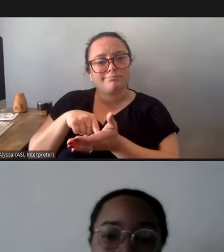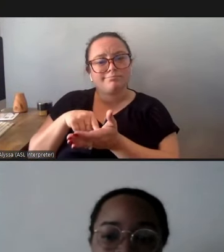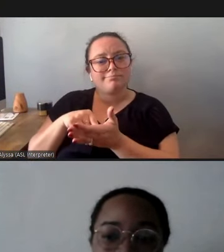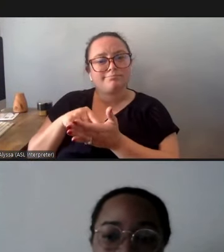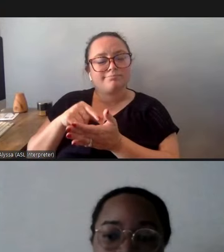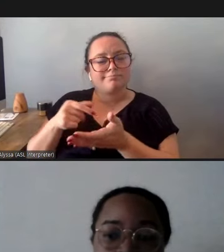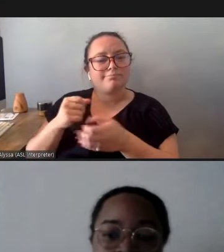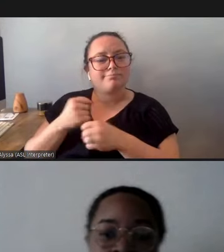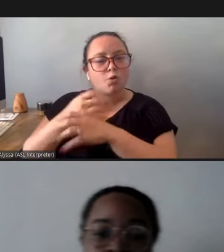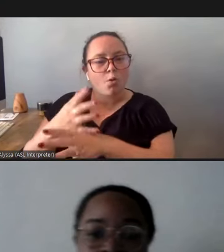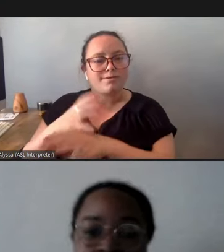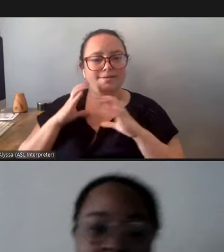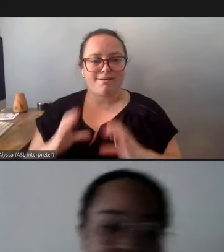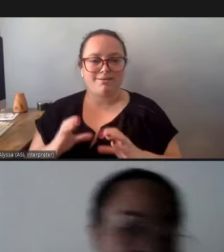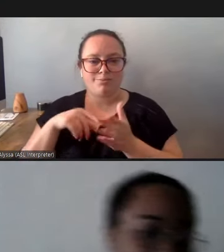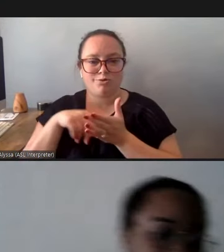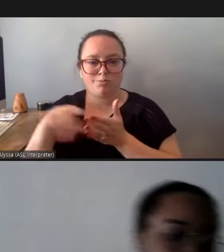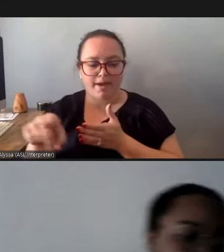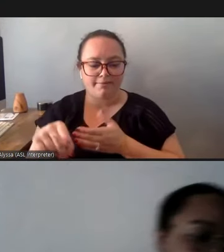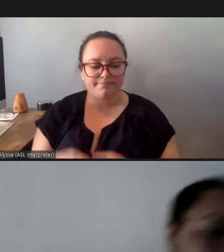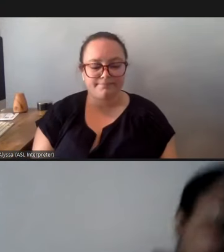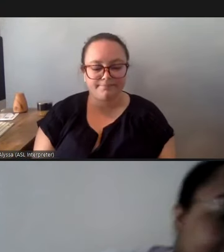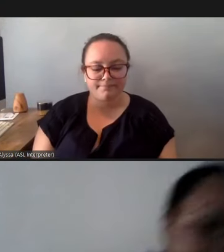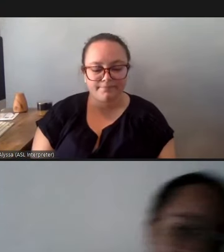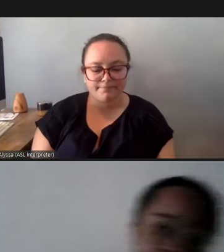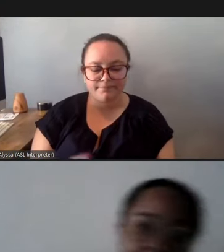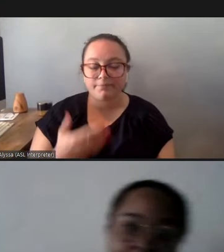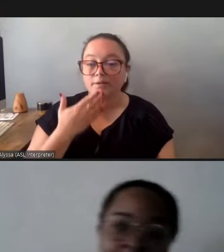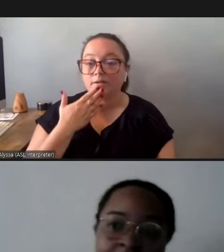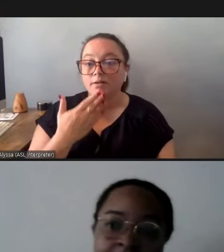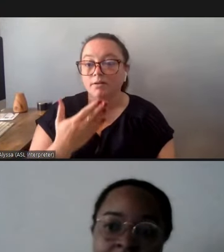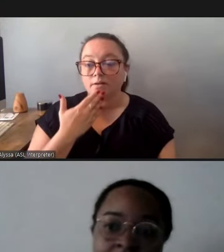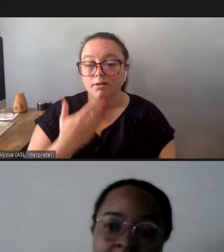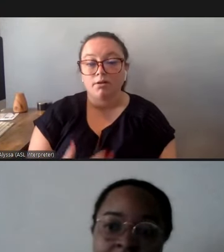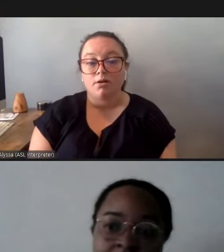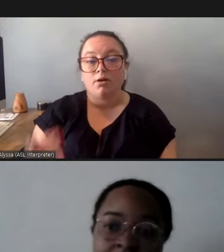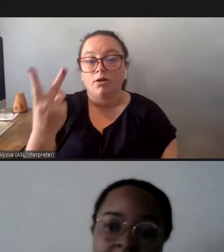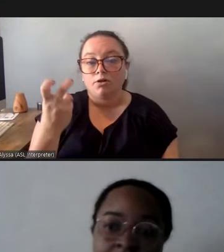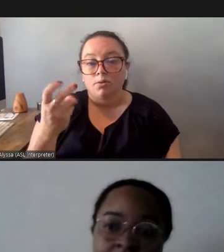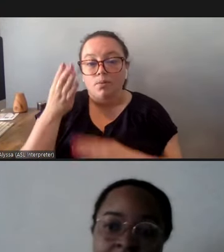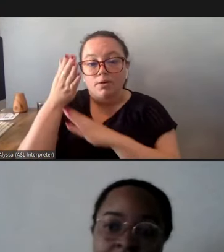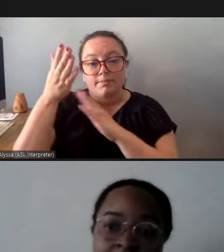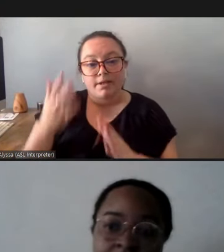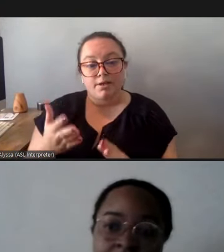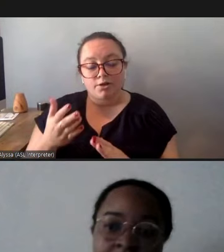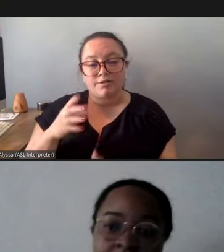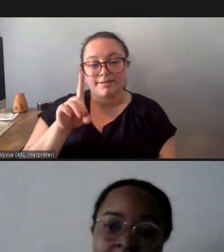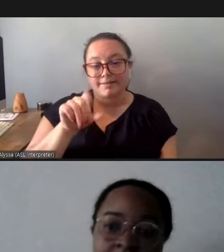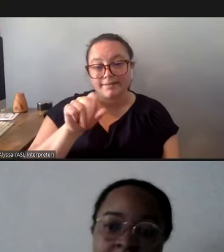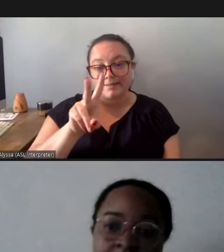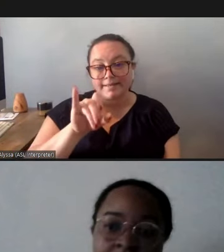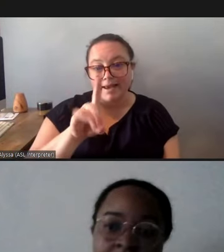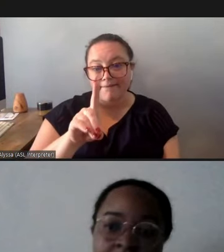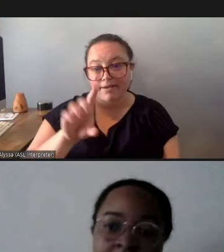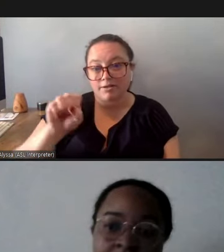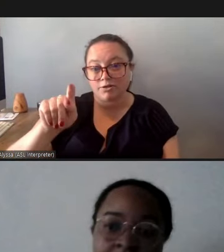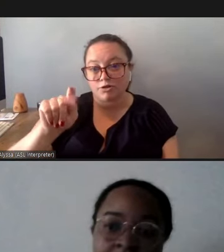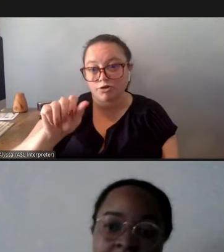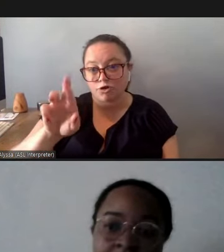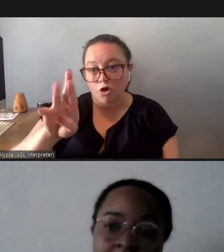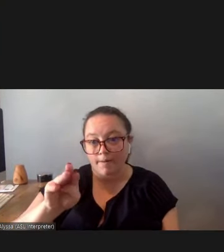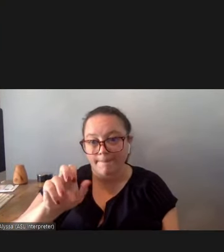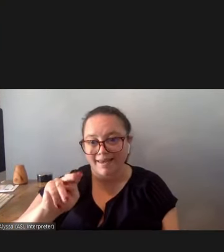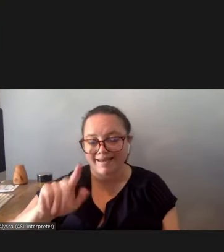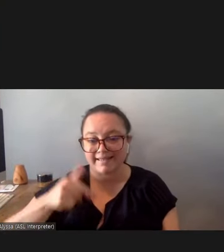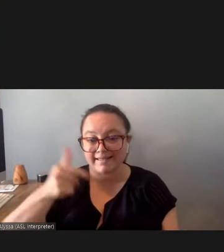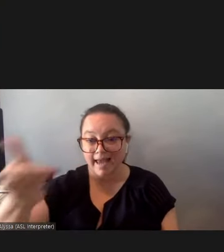Thank you. Our next two speakers are David Starman and Alexander Moreno. If